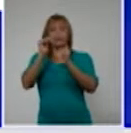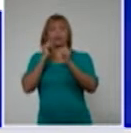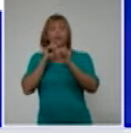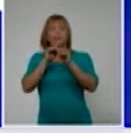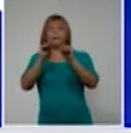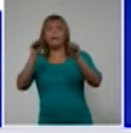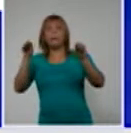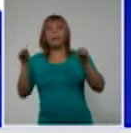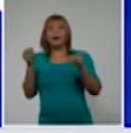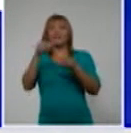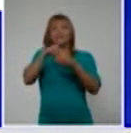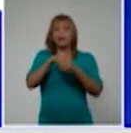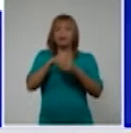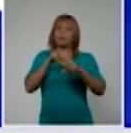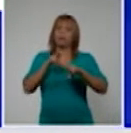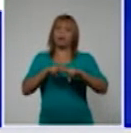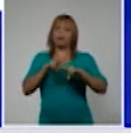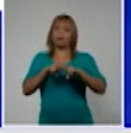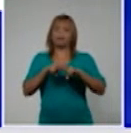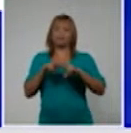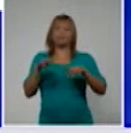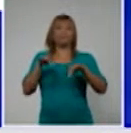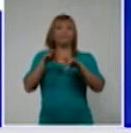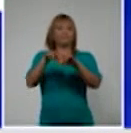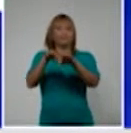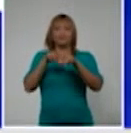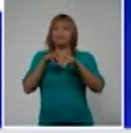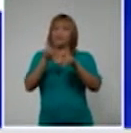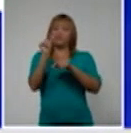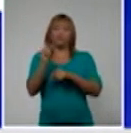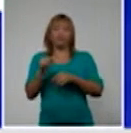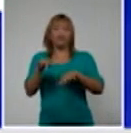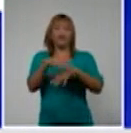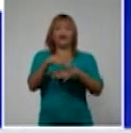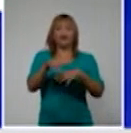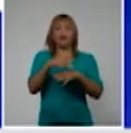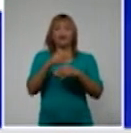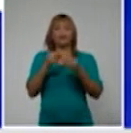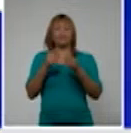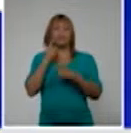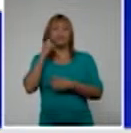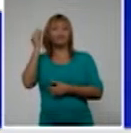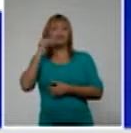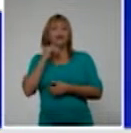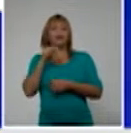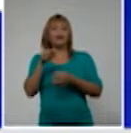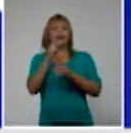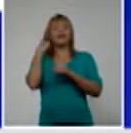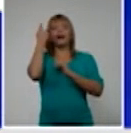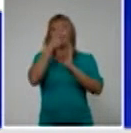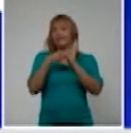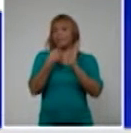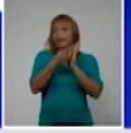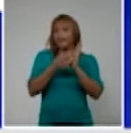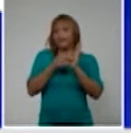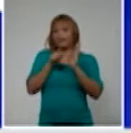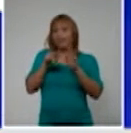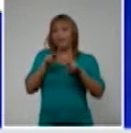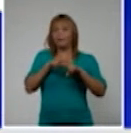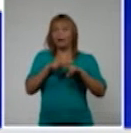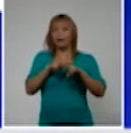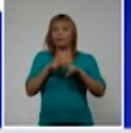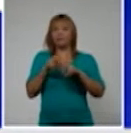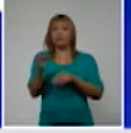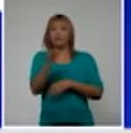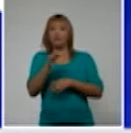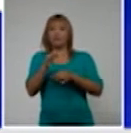of patients in critical and serious conditions, as well as a significant amount of deaths. The highest number of people